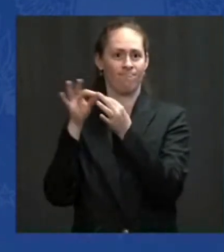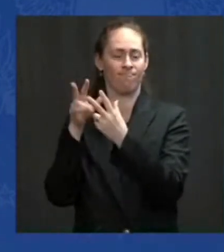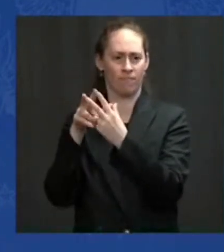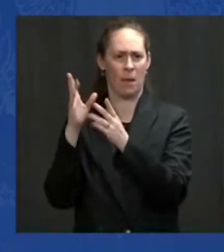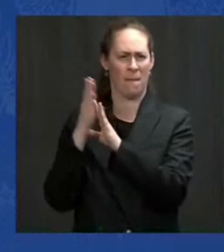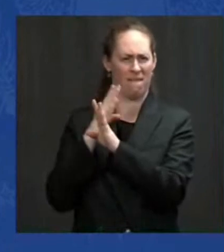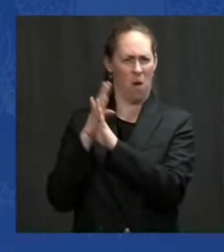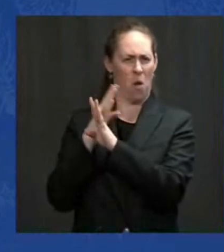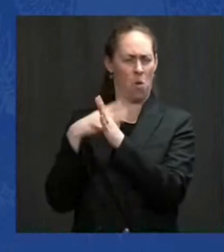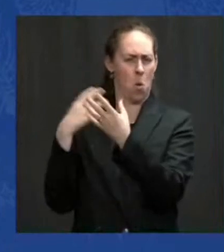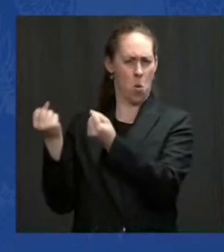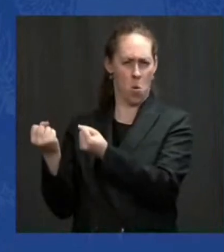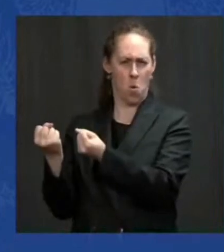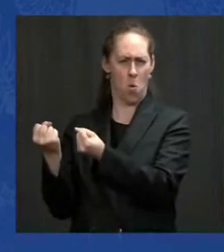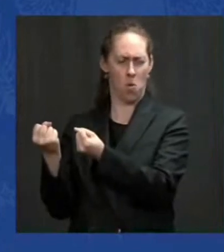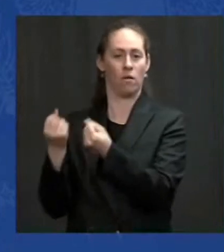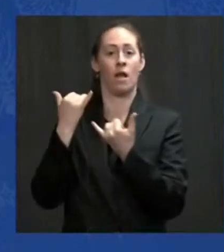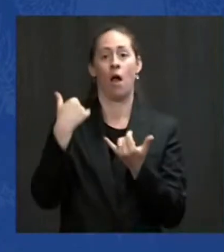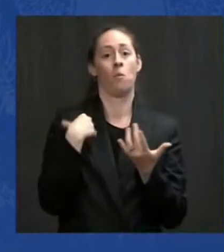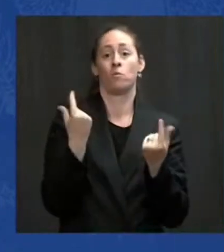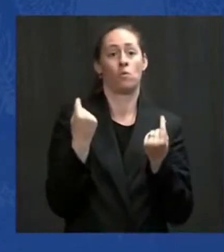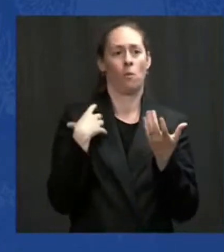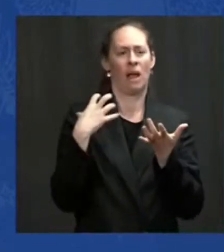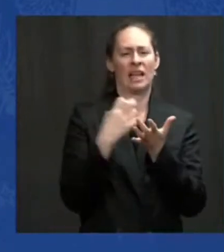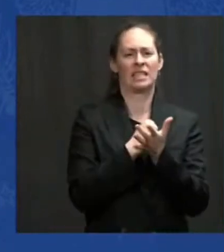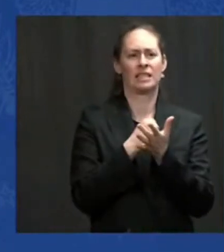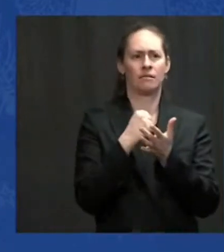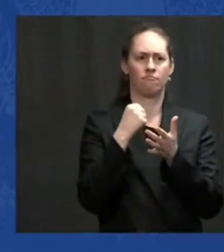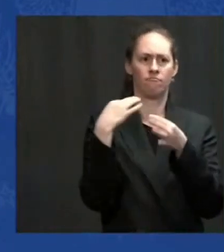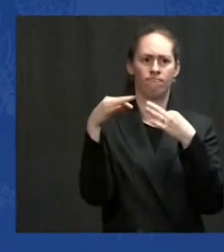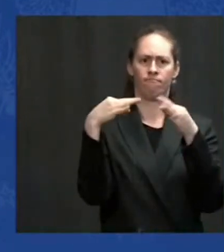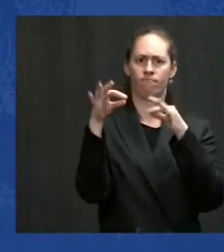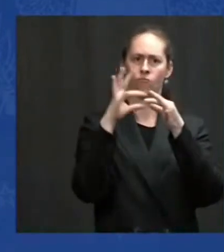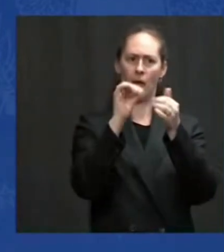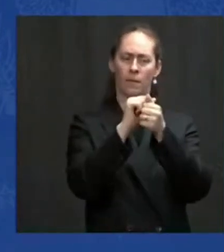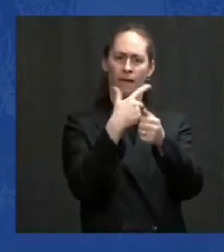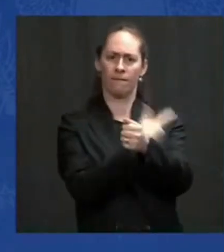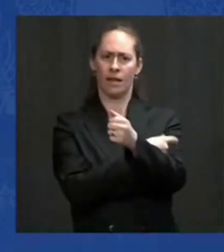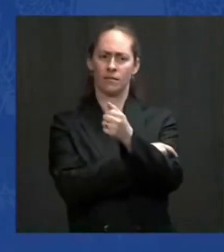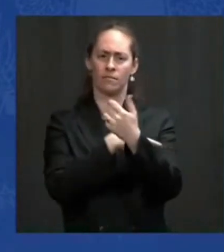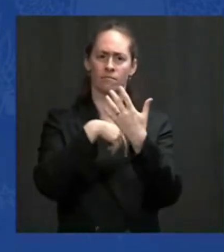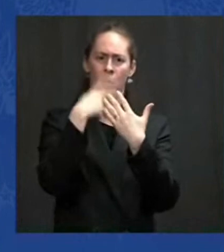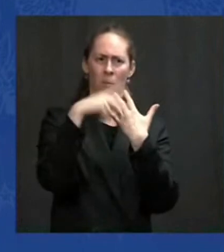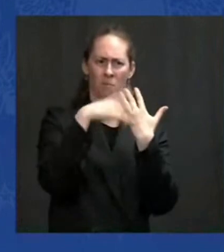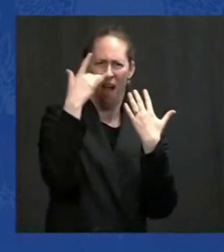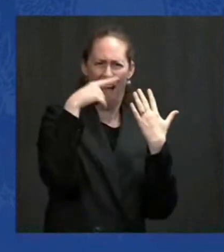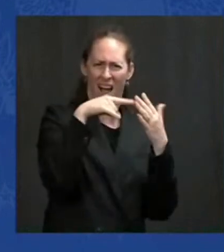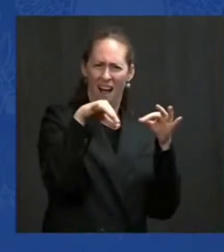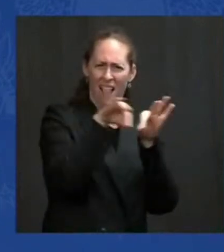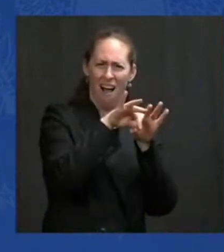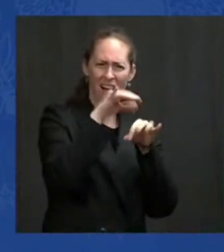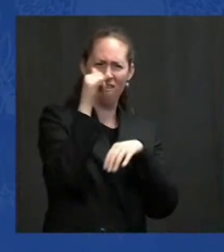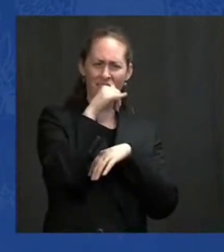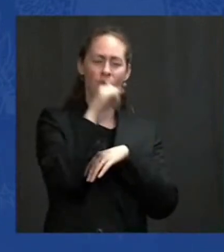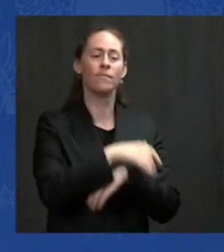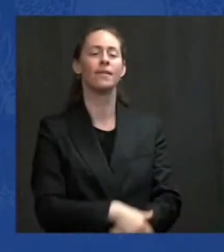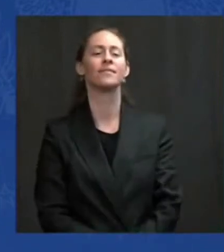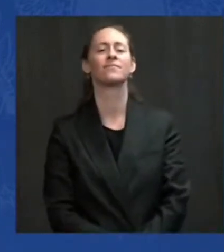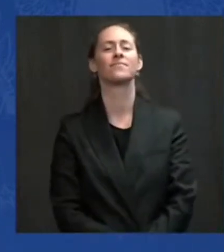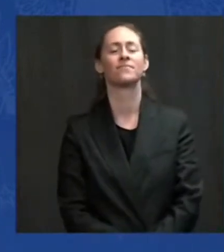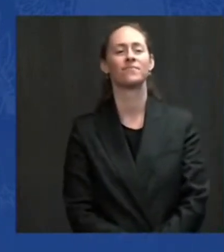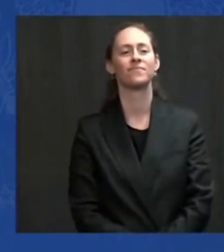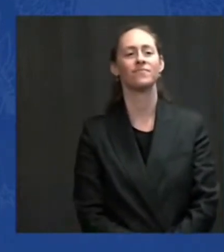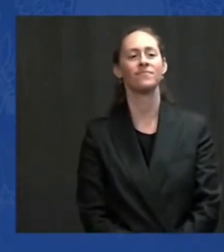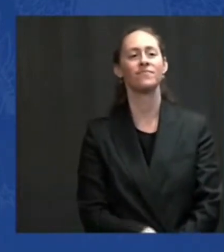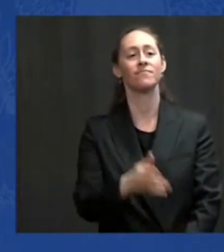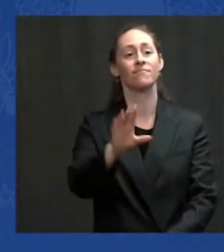talking about why our vaccination program is so critical. All along, we have said that by getting fully